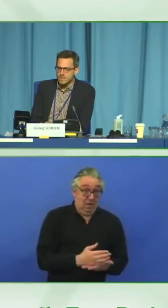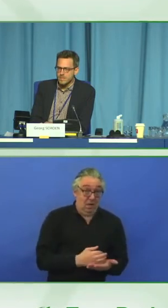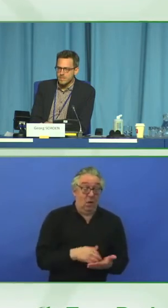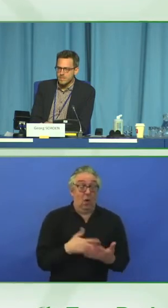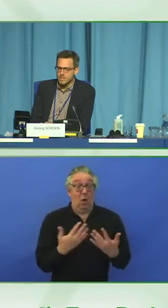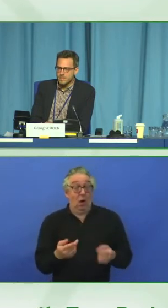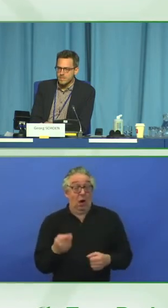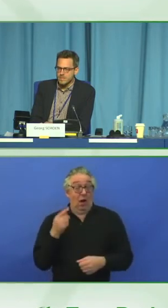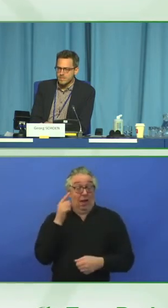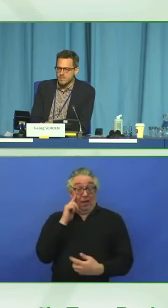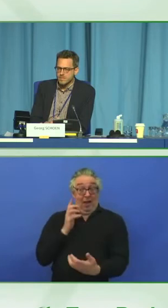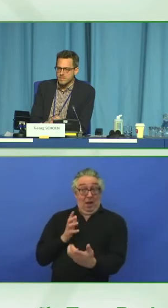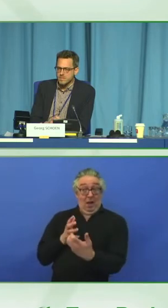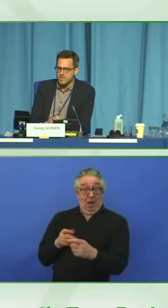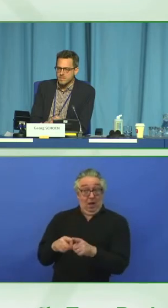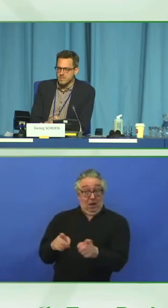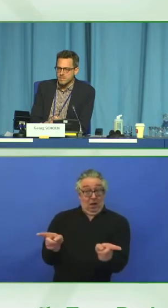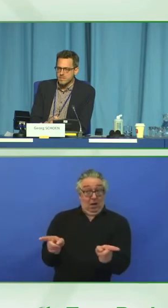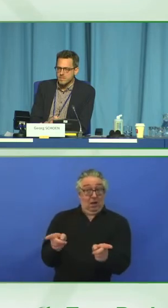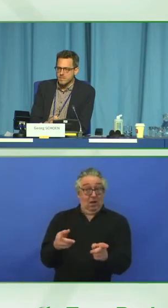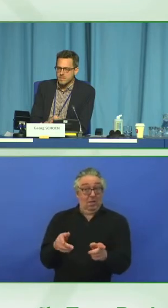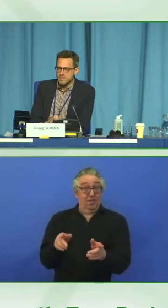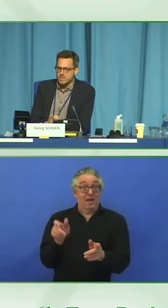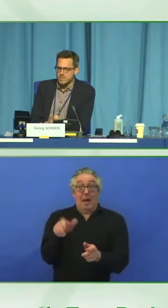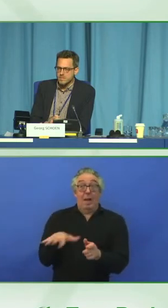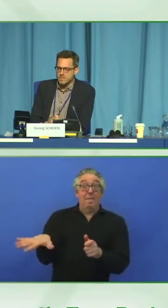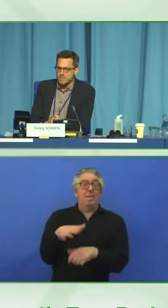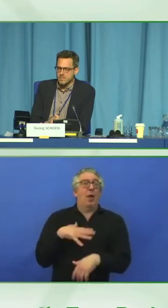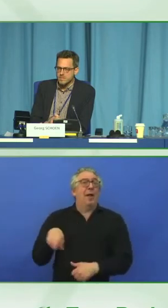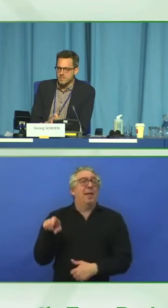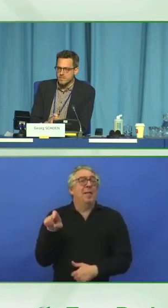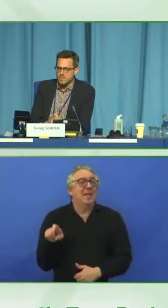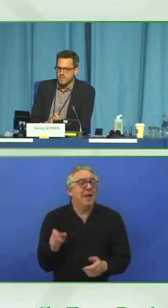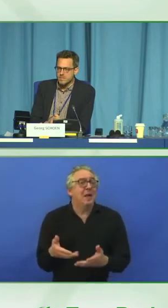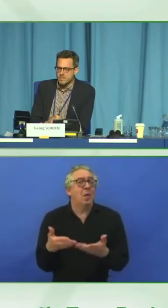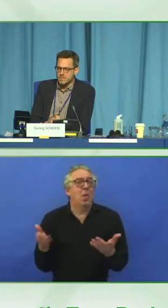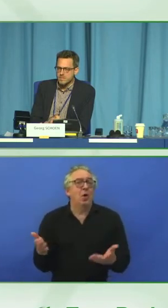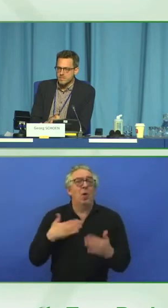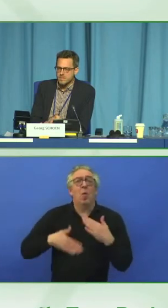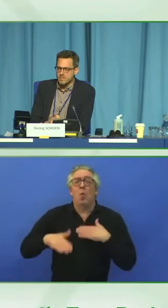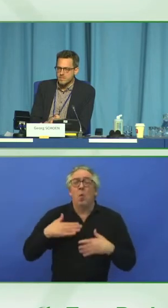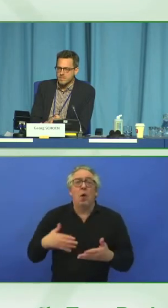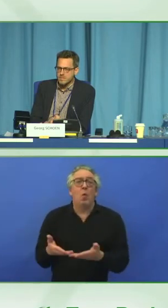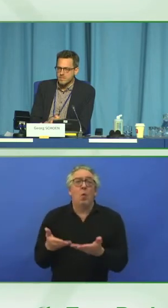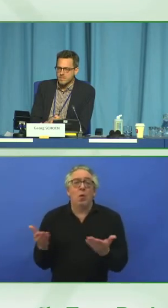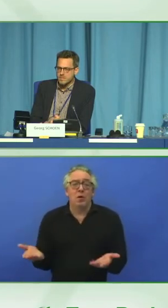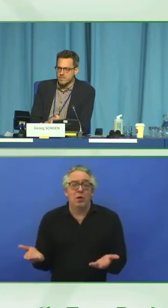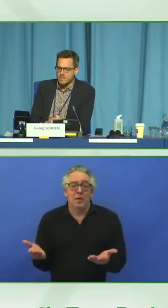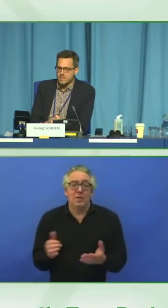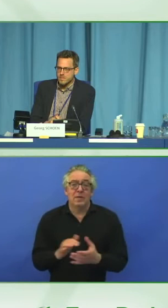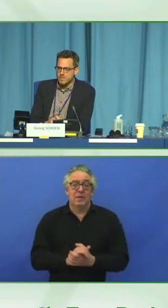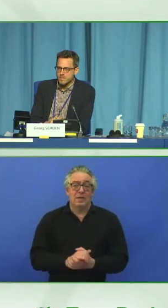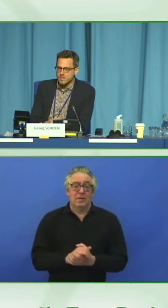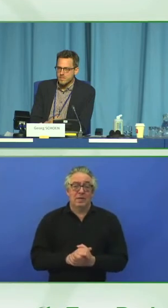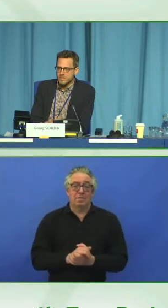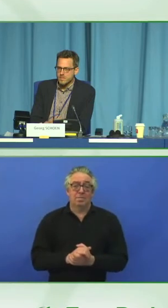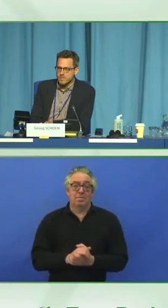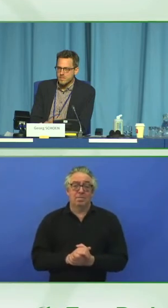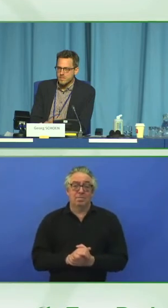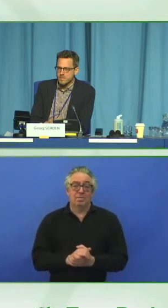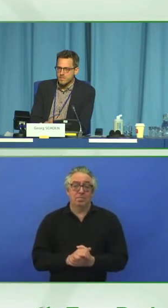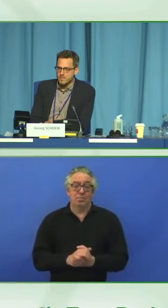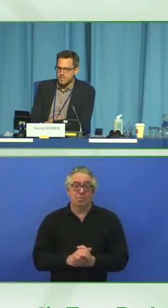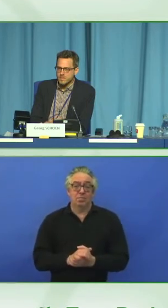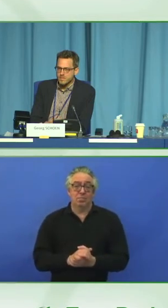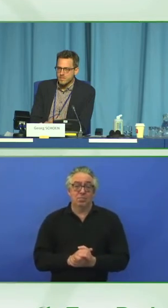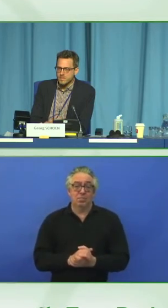work actually happening in the digital space. Quite surprisingly, the leaders are, and Ankita might know this, but the likes of